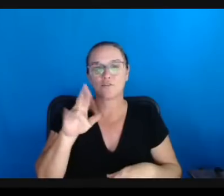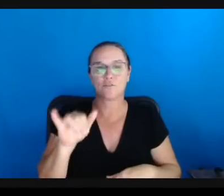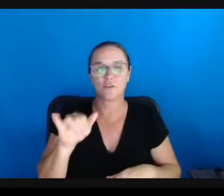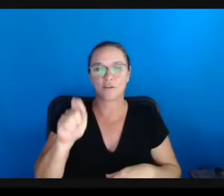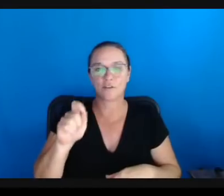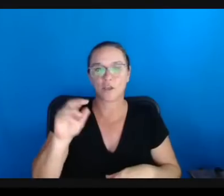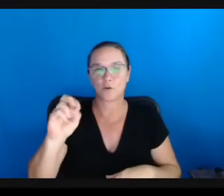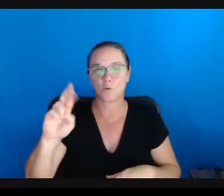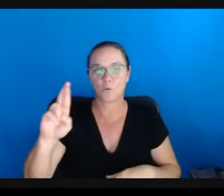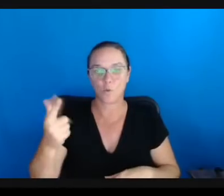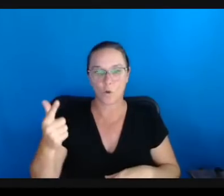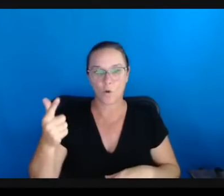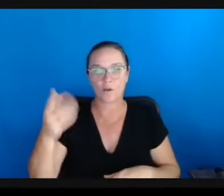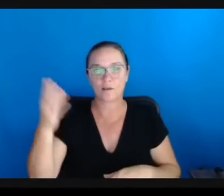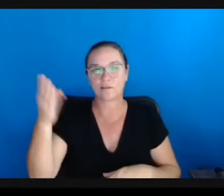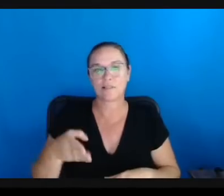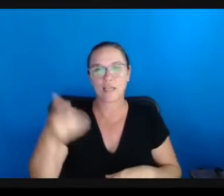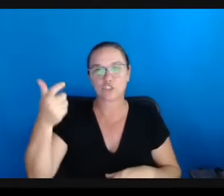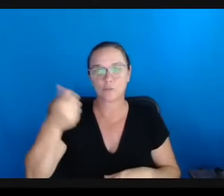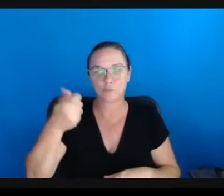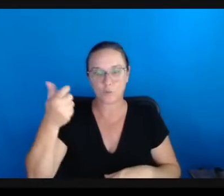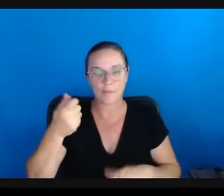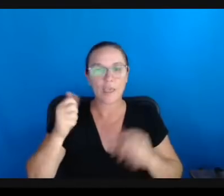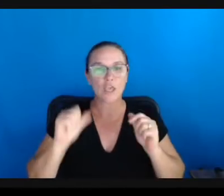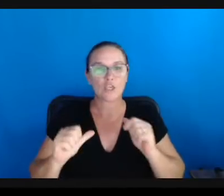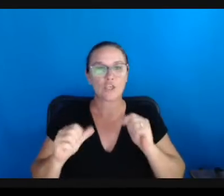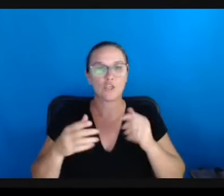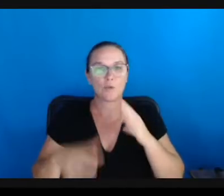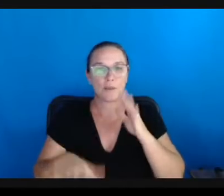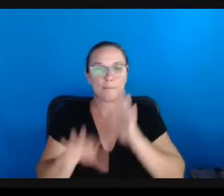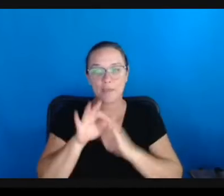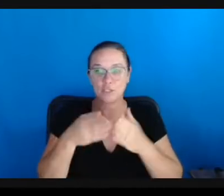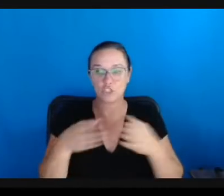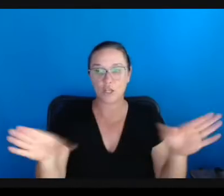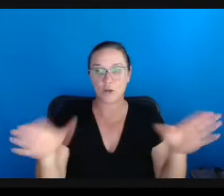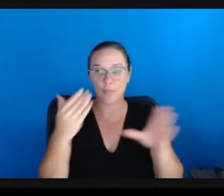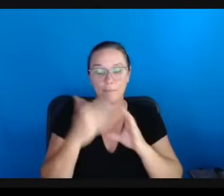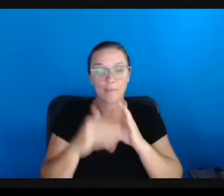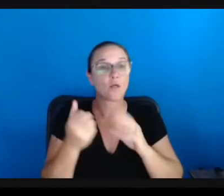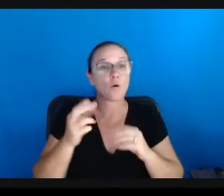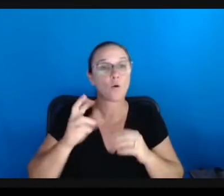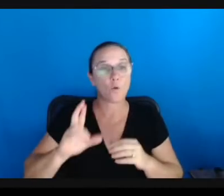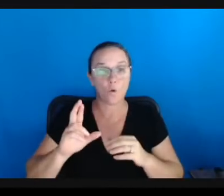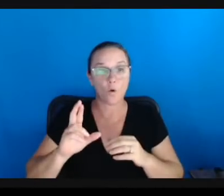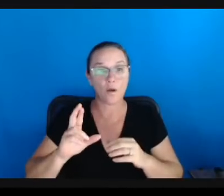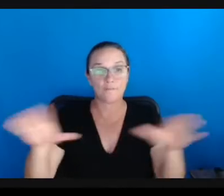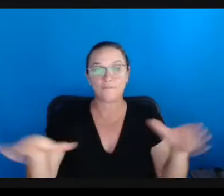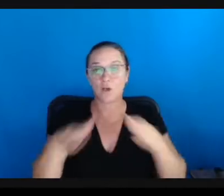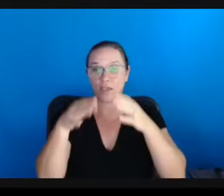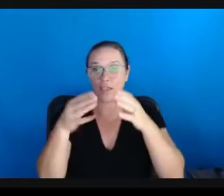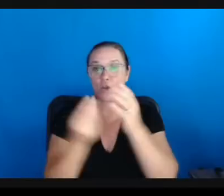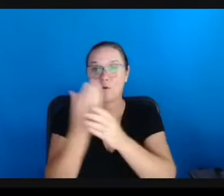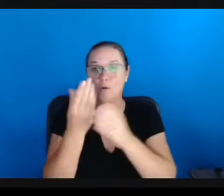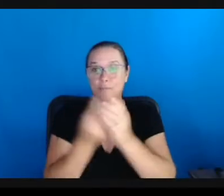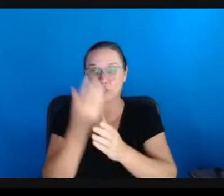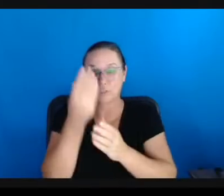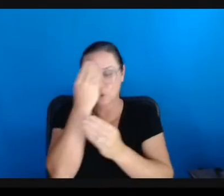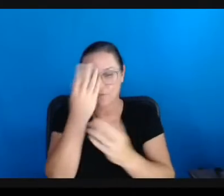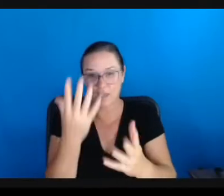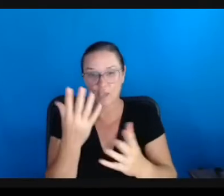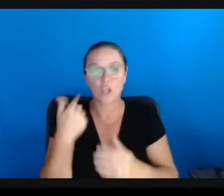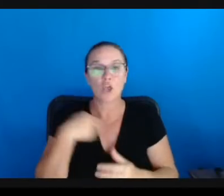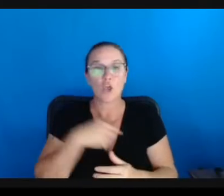hveri.org/subscribe. And you can pick either our general email list or our volcano eruption notification, where we'll send